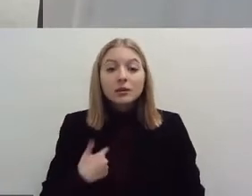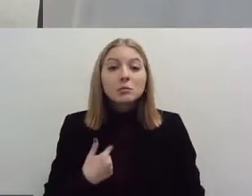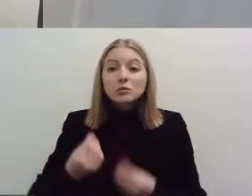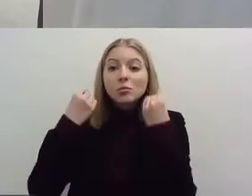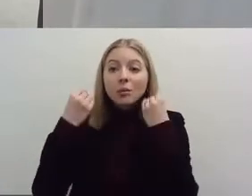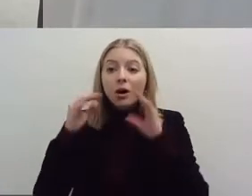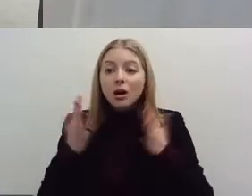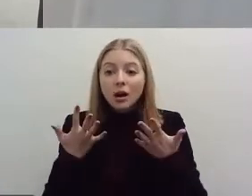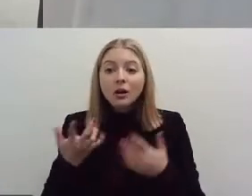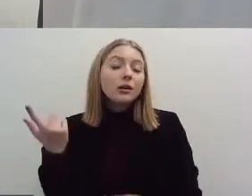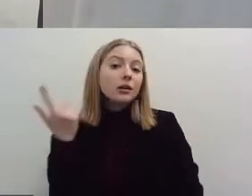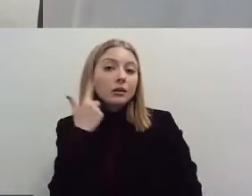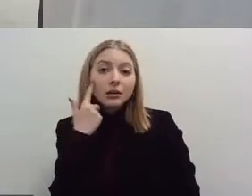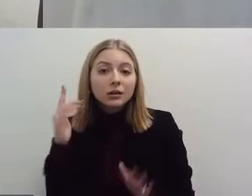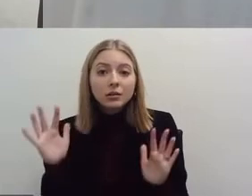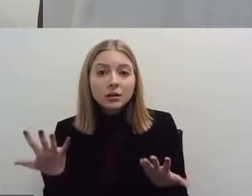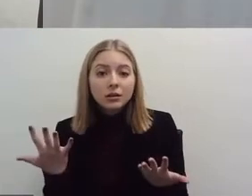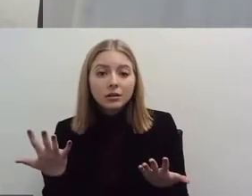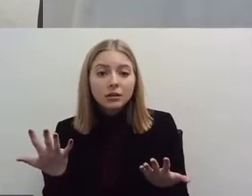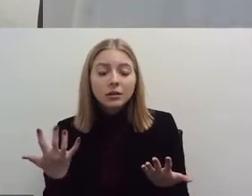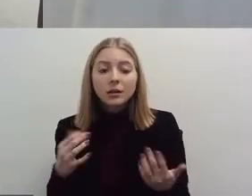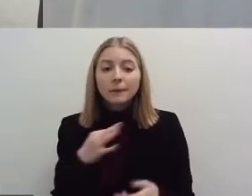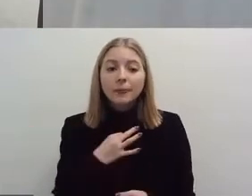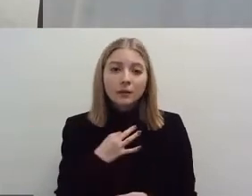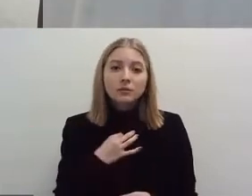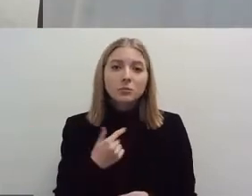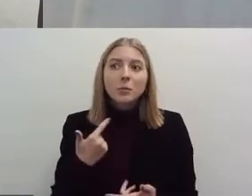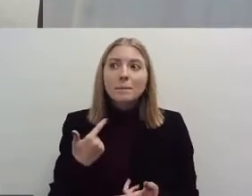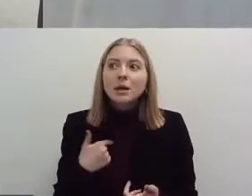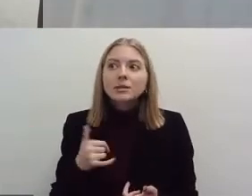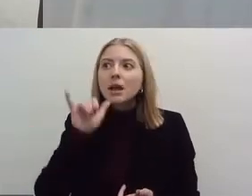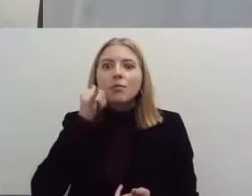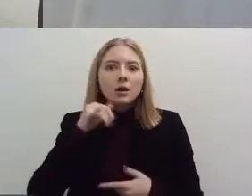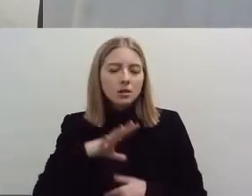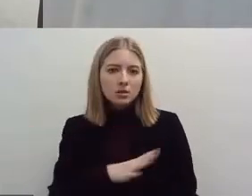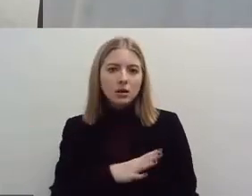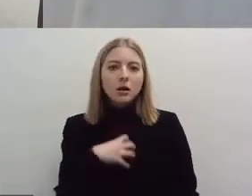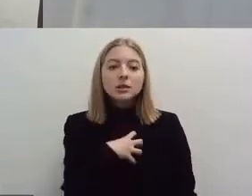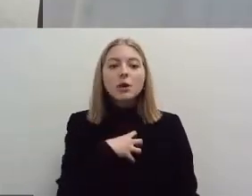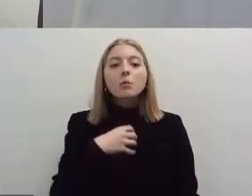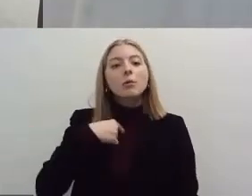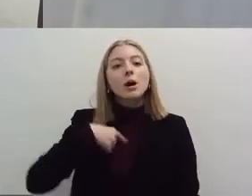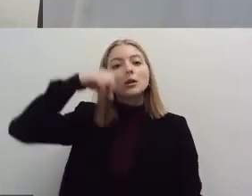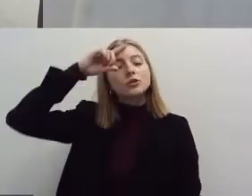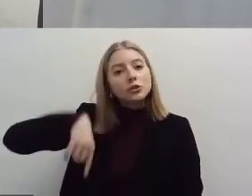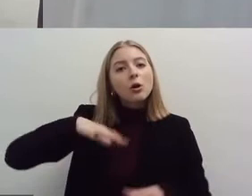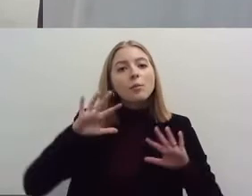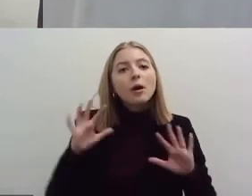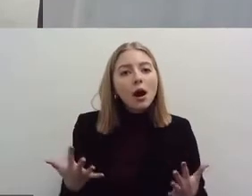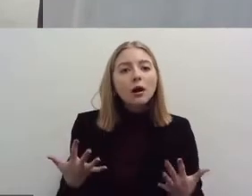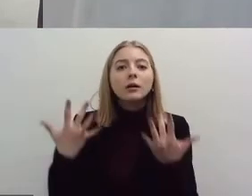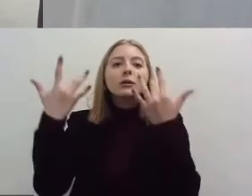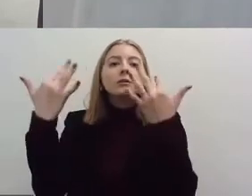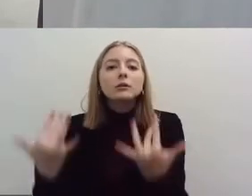Like, nothing really in this moment. It's just what you know. It's not about the very specific things that we learn to